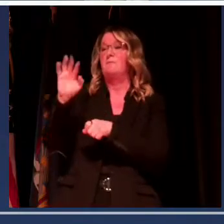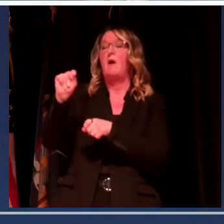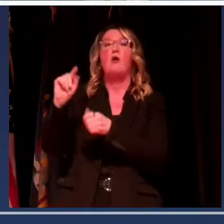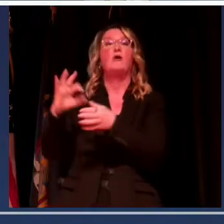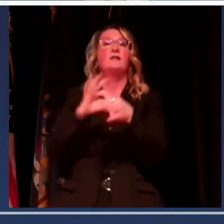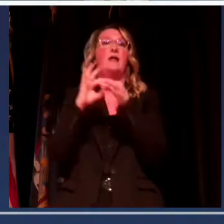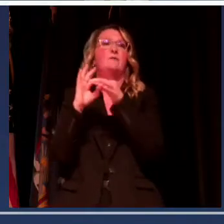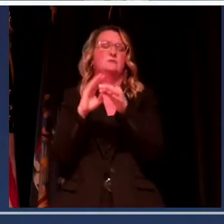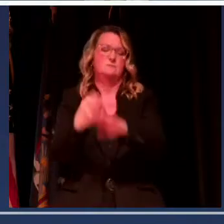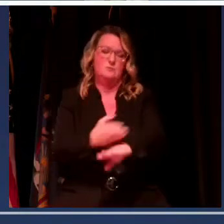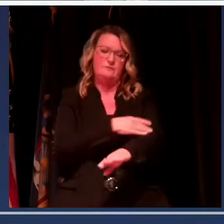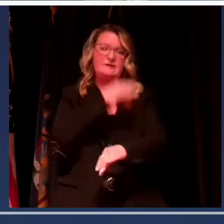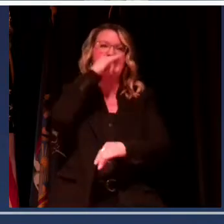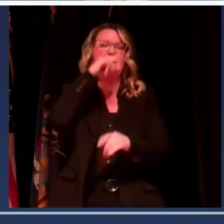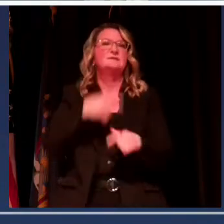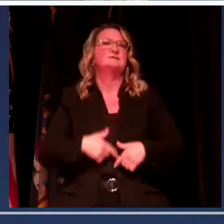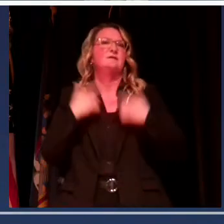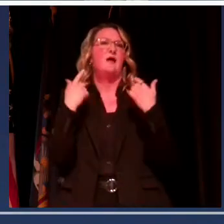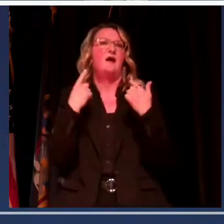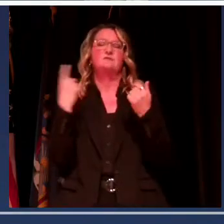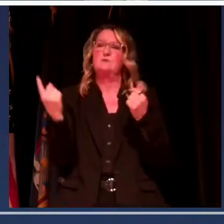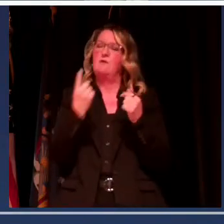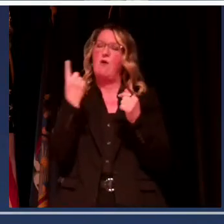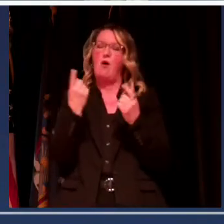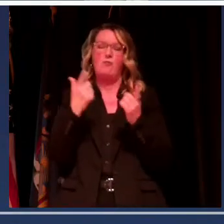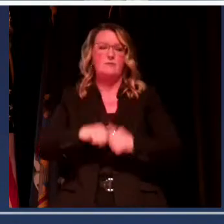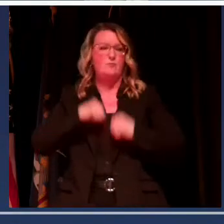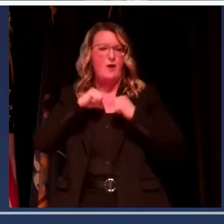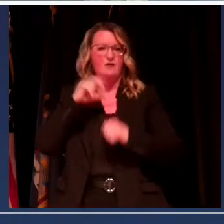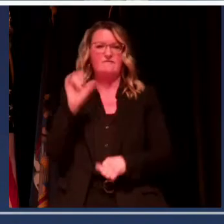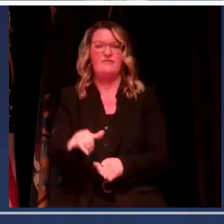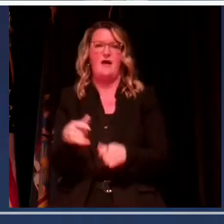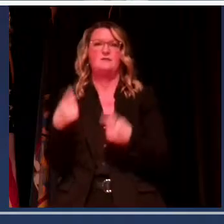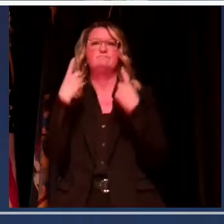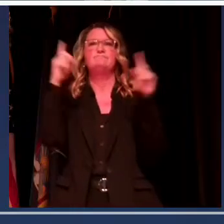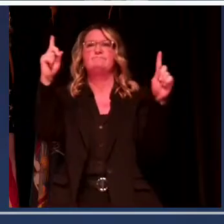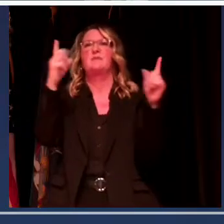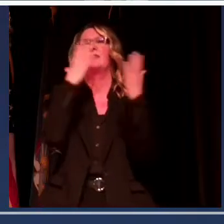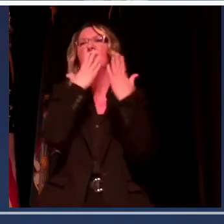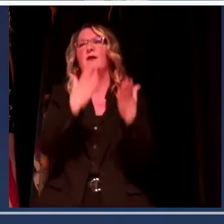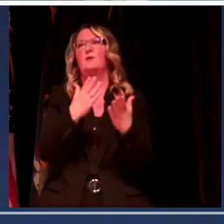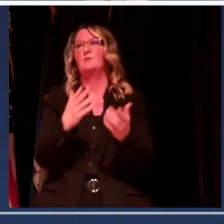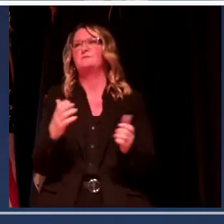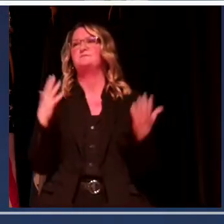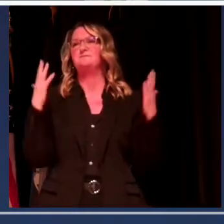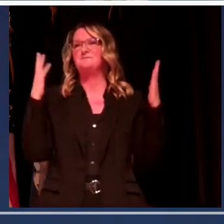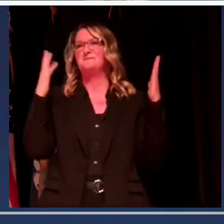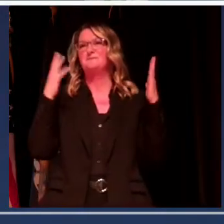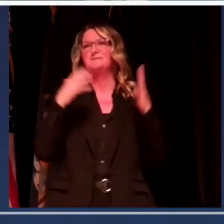improving children's lives, which we can all be proud of. Thank you all.